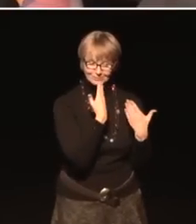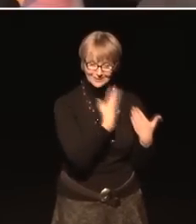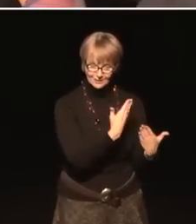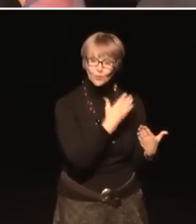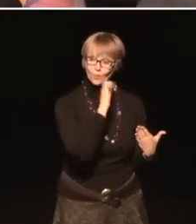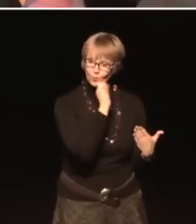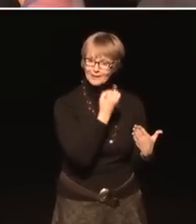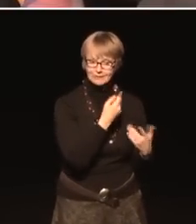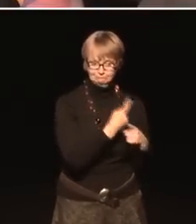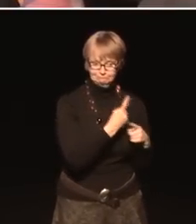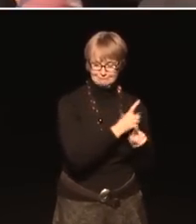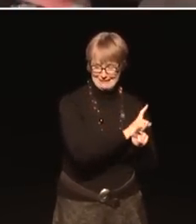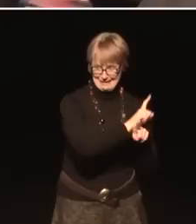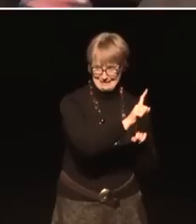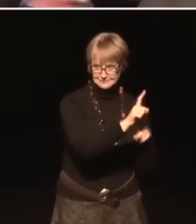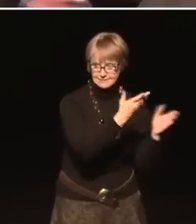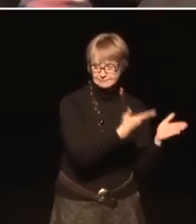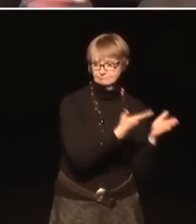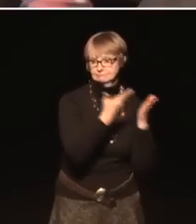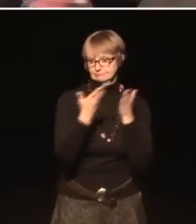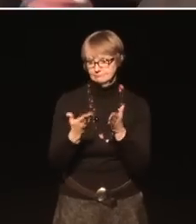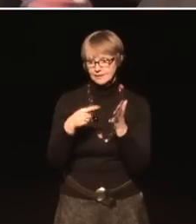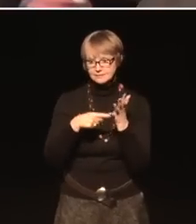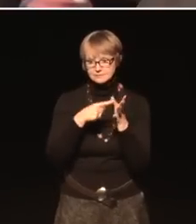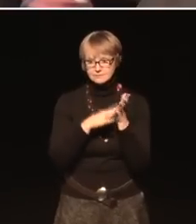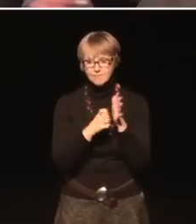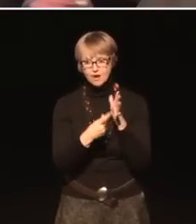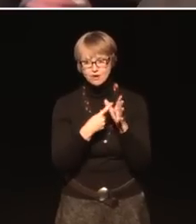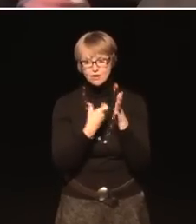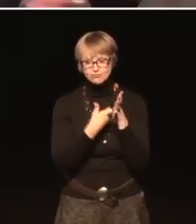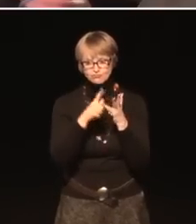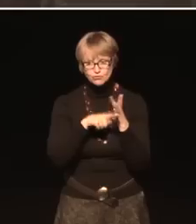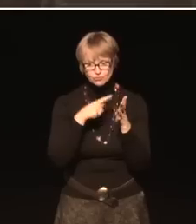in a moment, but I'm now going to pass the baton on to Tamara Rocco. Hello.